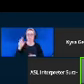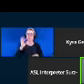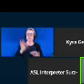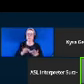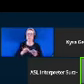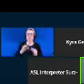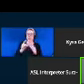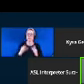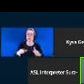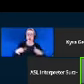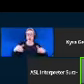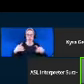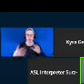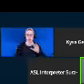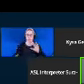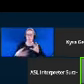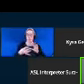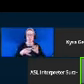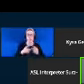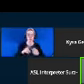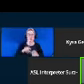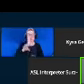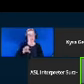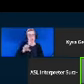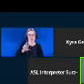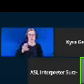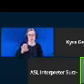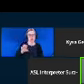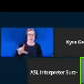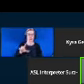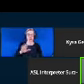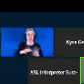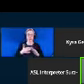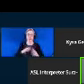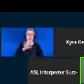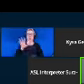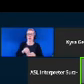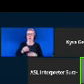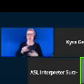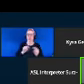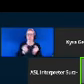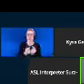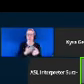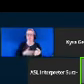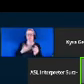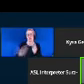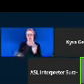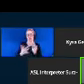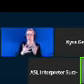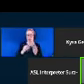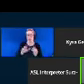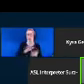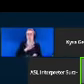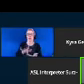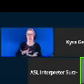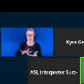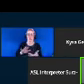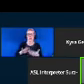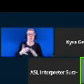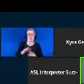and are not already connected to CRCL's community engagement team, please feel free to reach out to me or contact the community engagement section directly